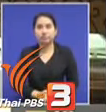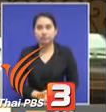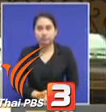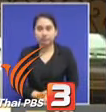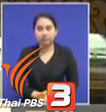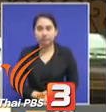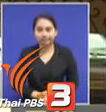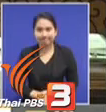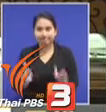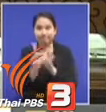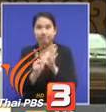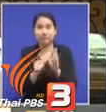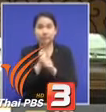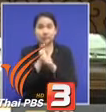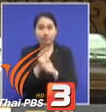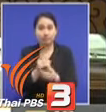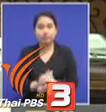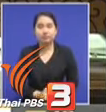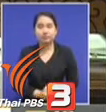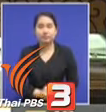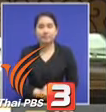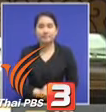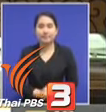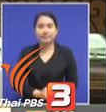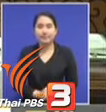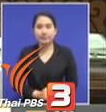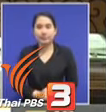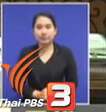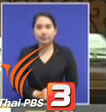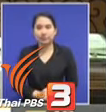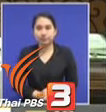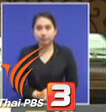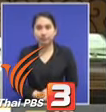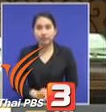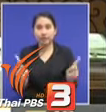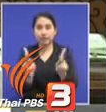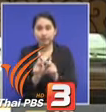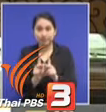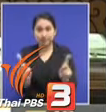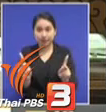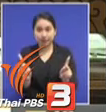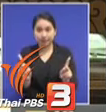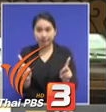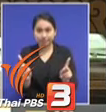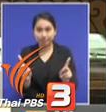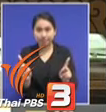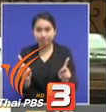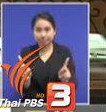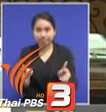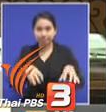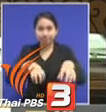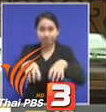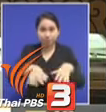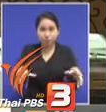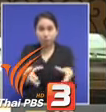that were said was directed at General Prayut. Mostly there were criticisms, attacks on